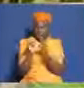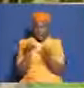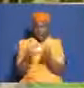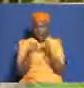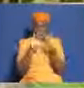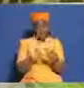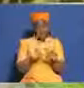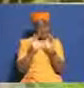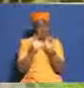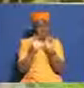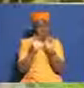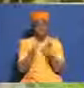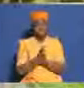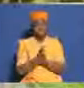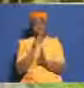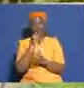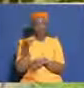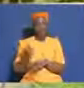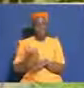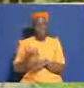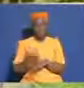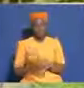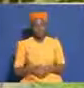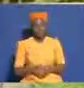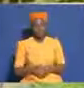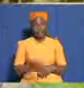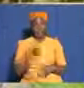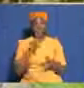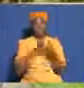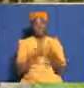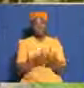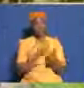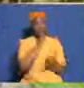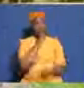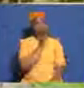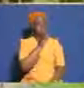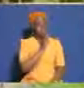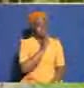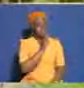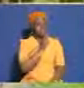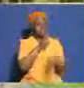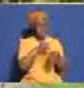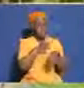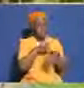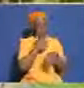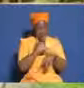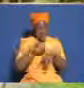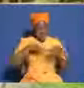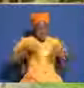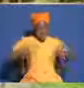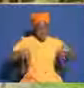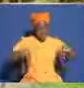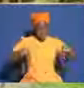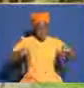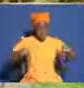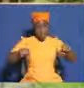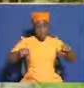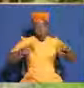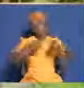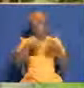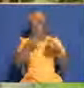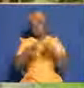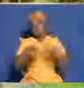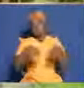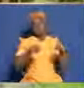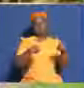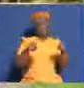mtoto kama mkijana. Na kijana naye pikipiki ukiwa nayo. Naye ataenda kwa